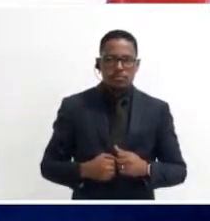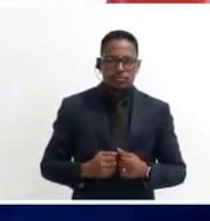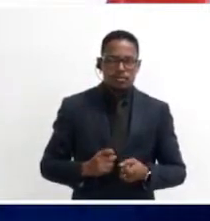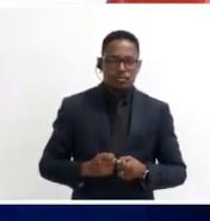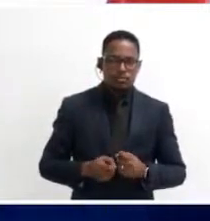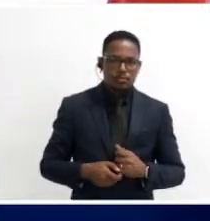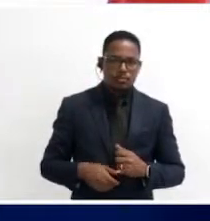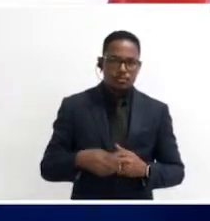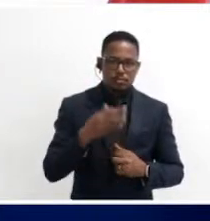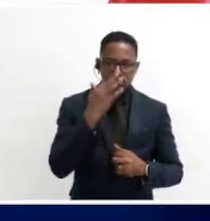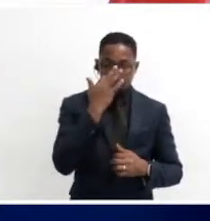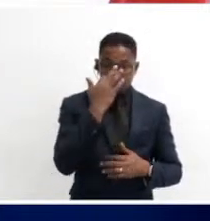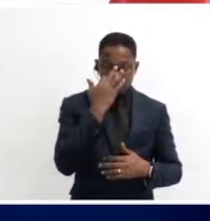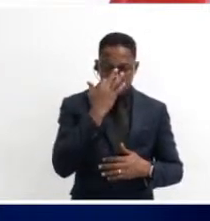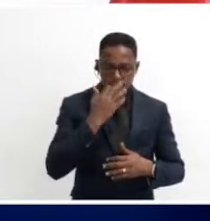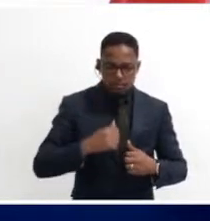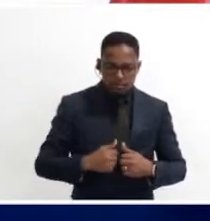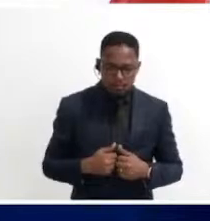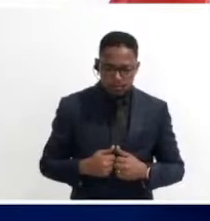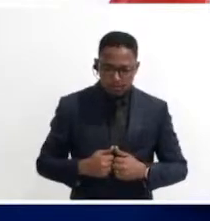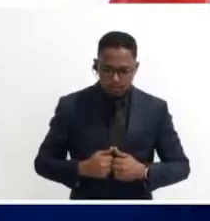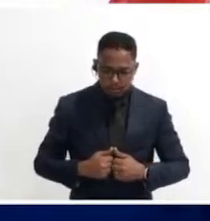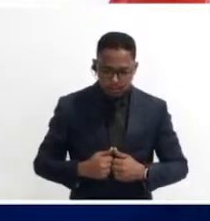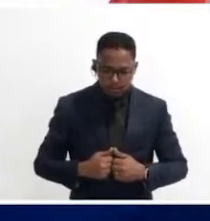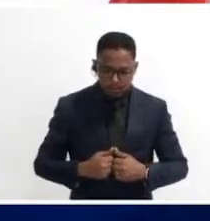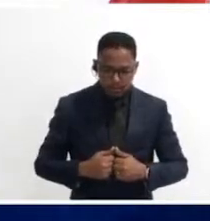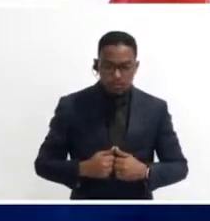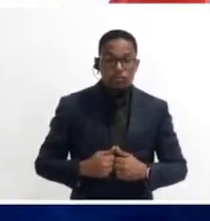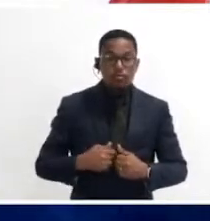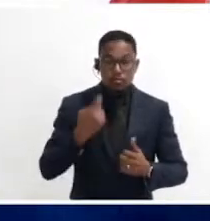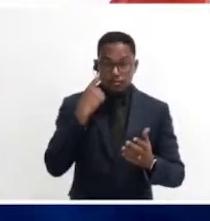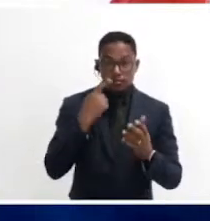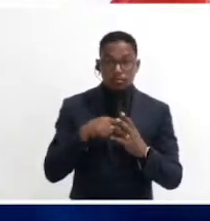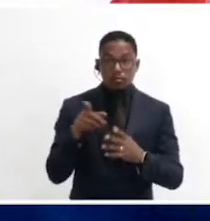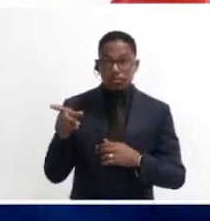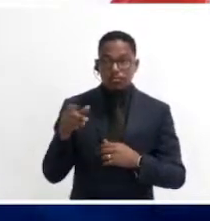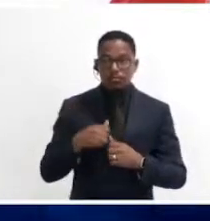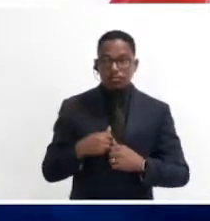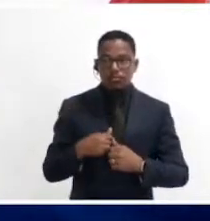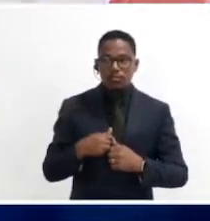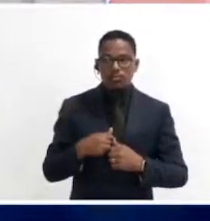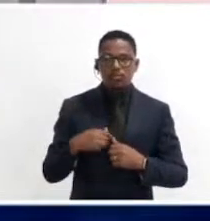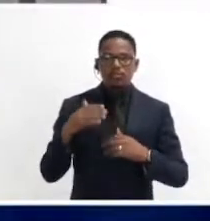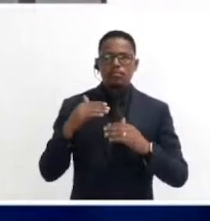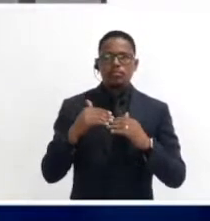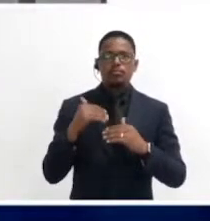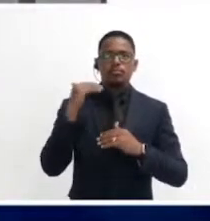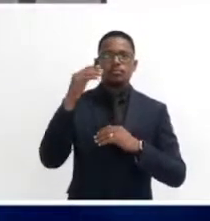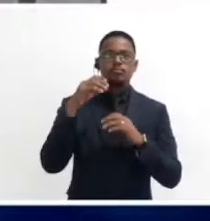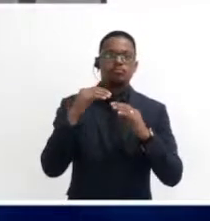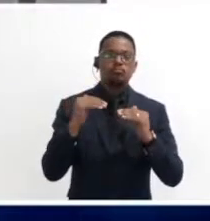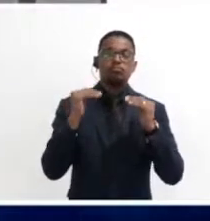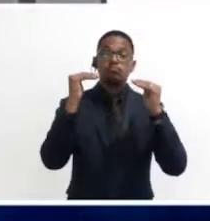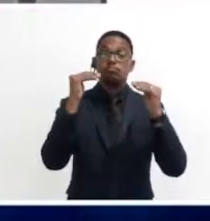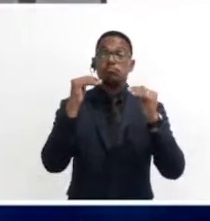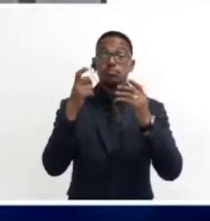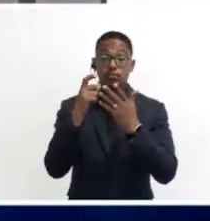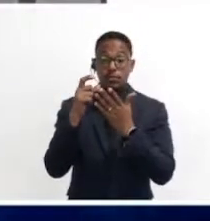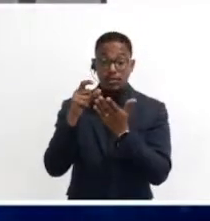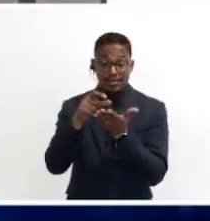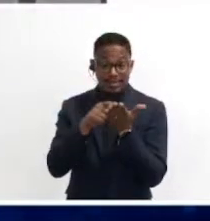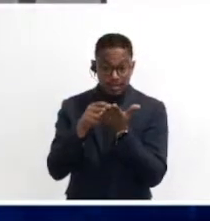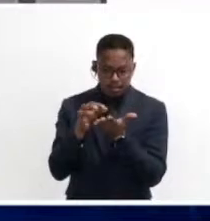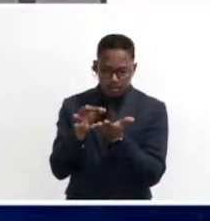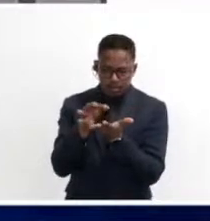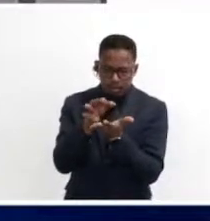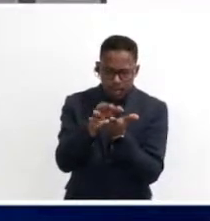And if you see in the top right picture, there's a lot of spheres in that mold compound.